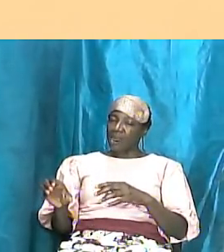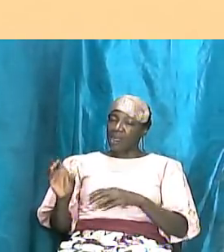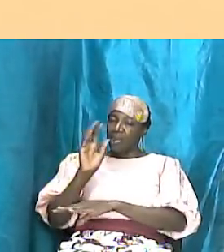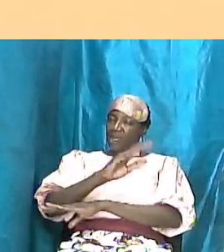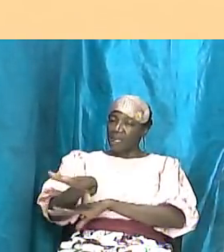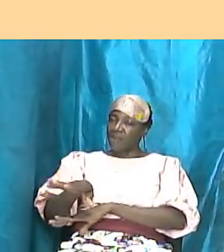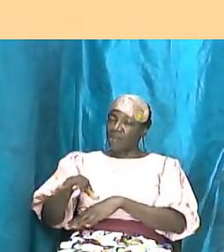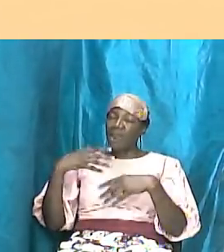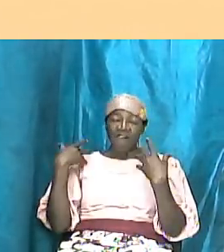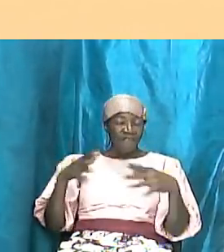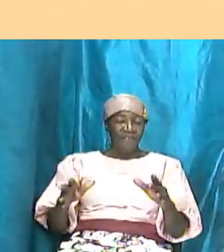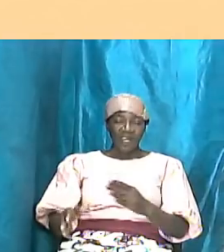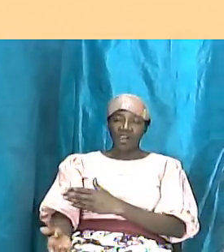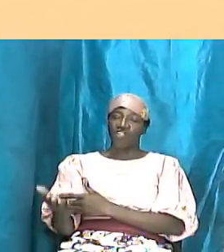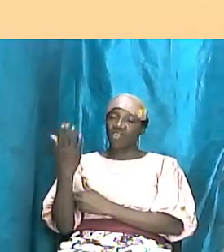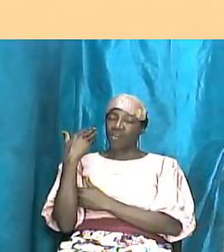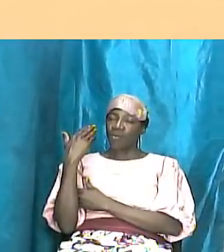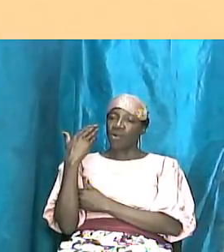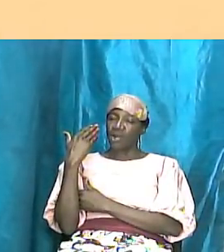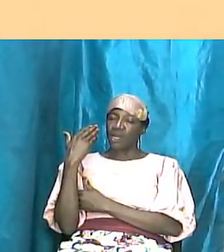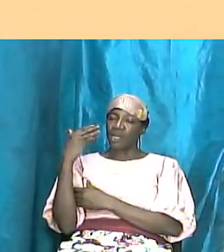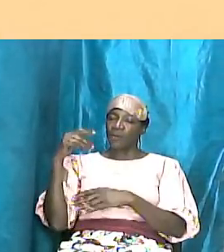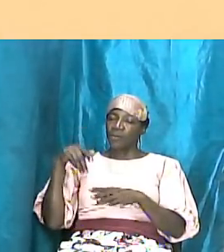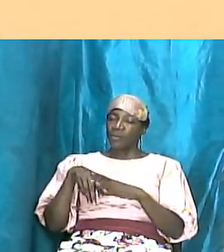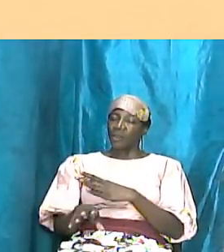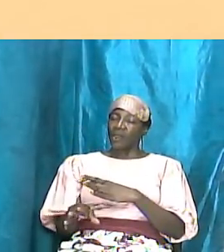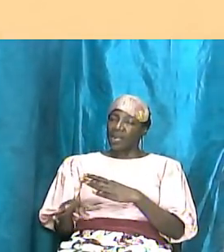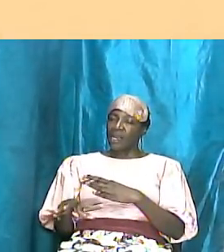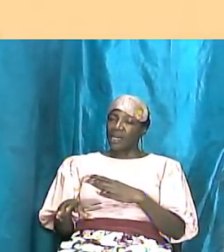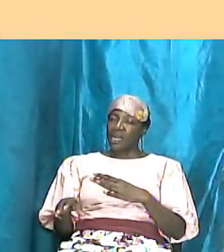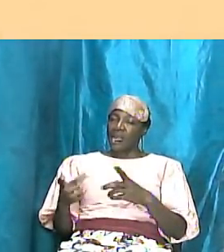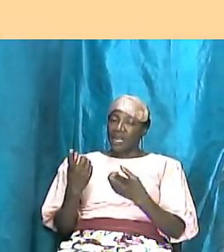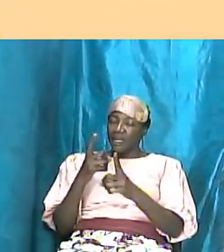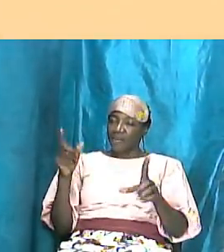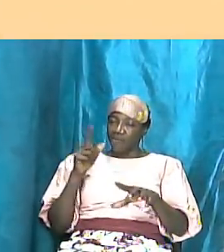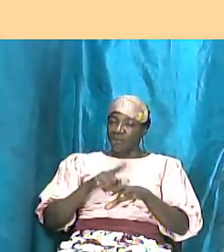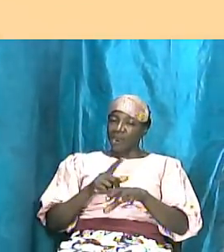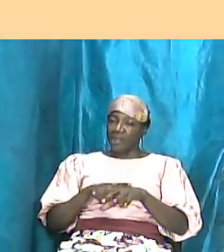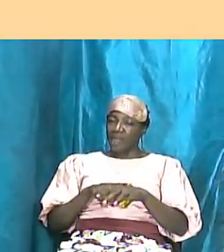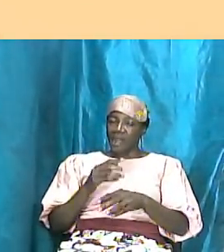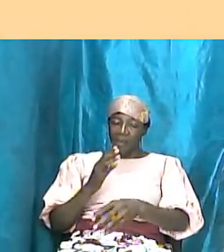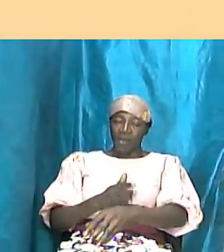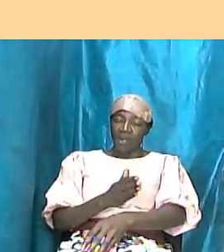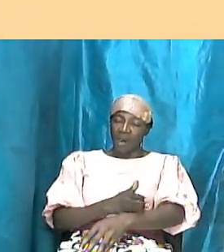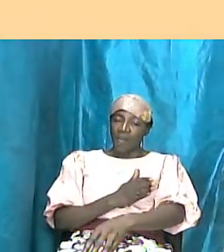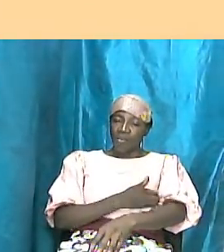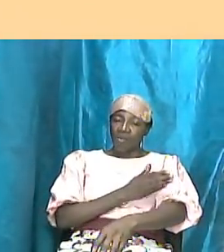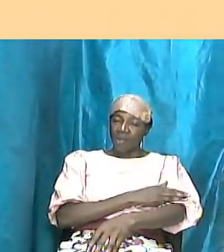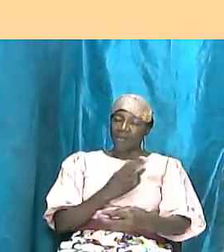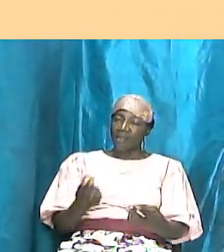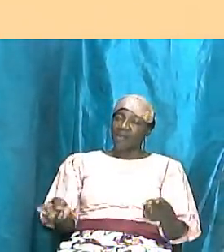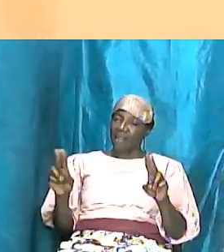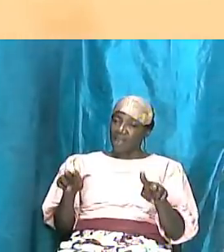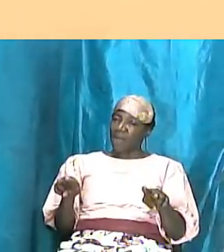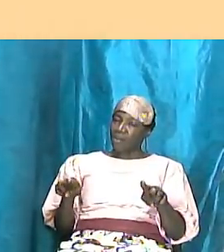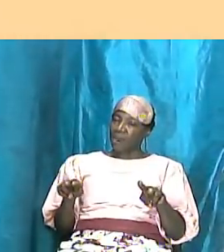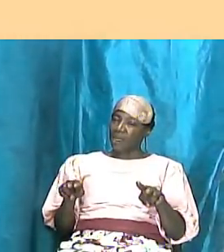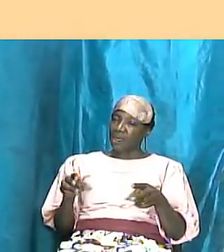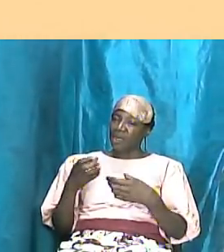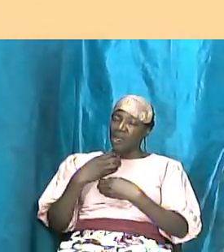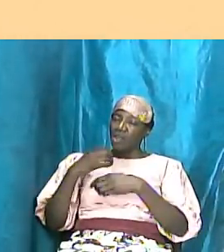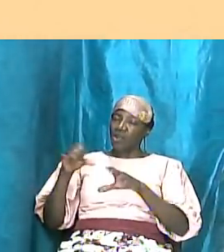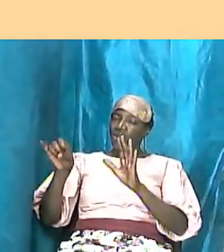was completed in the morning. And in the intervening time, the process took place. So